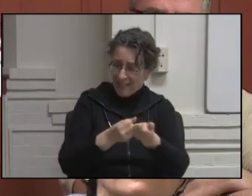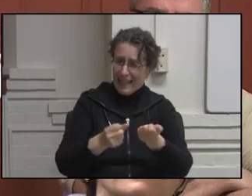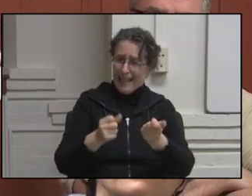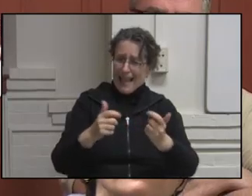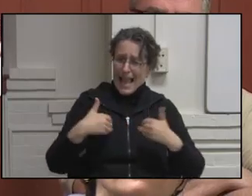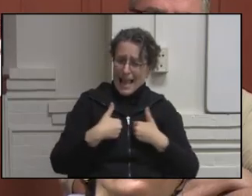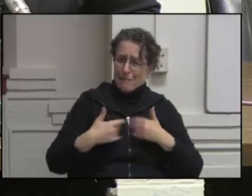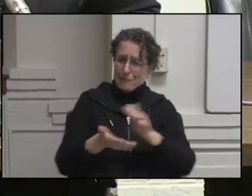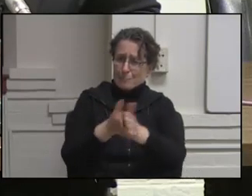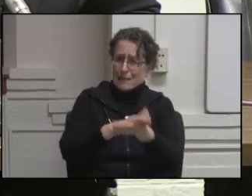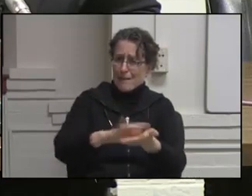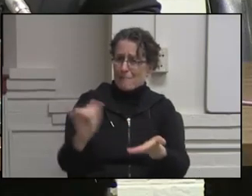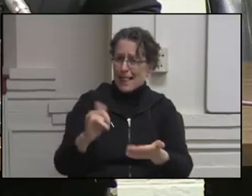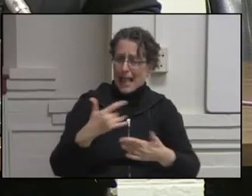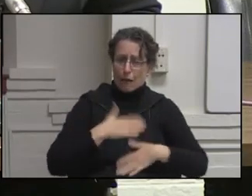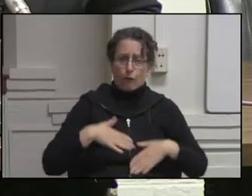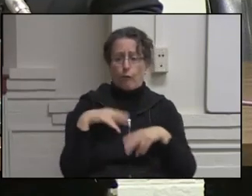entertainment?